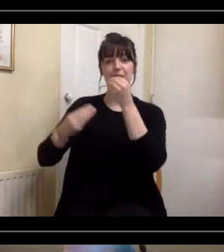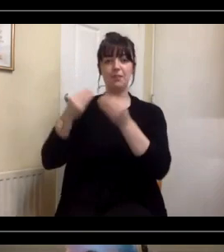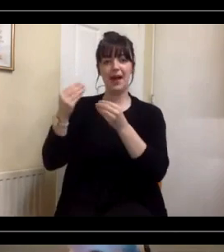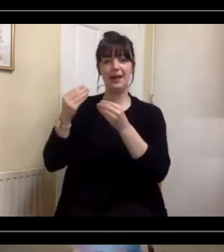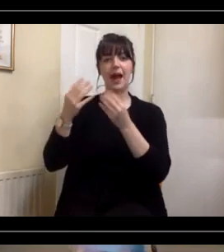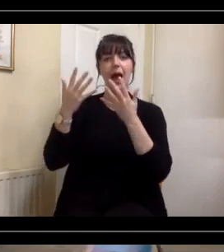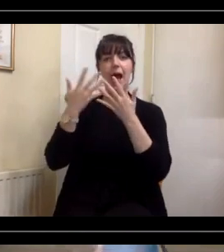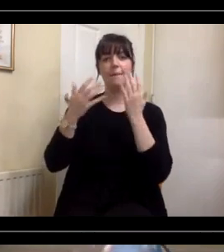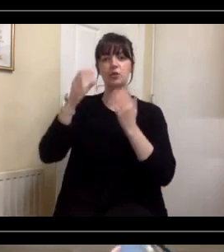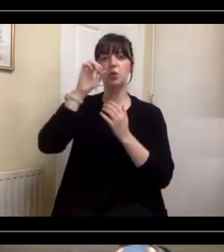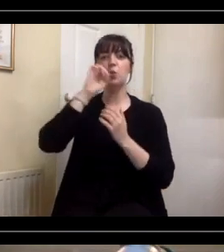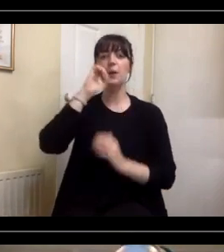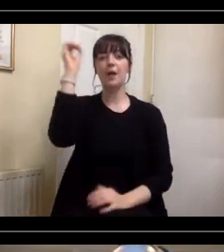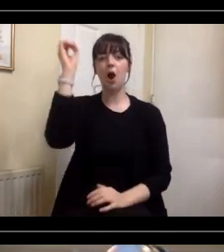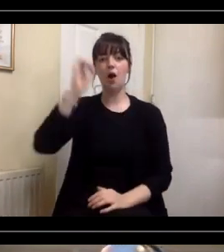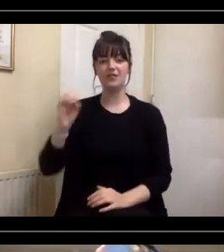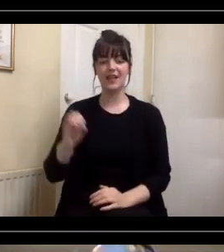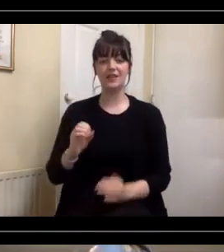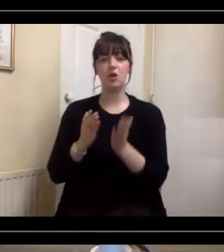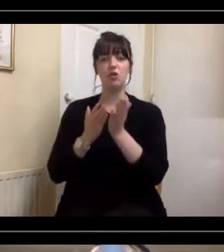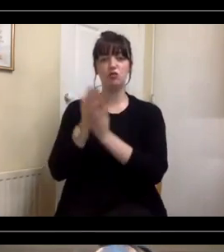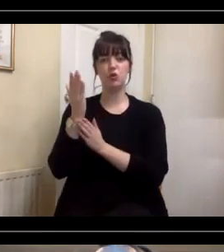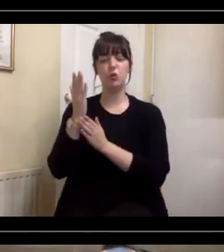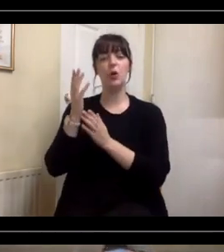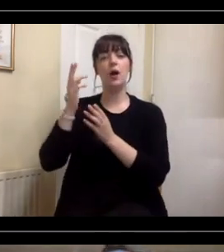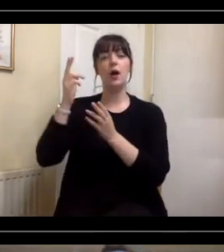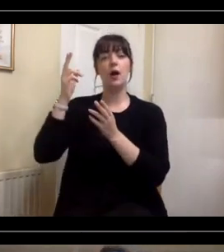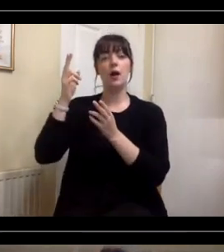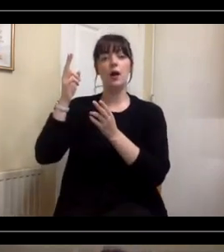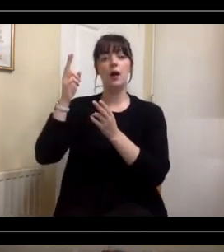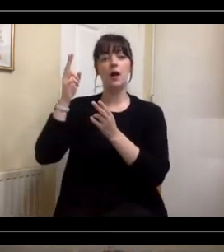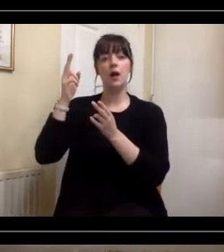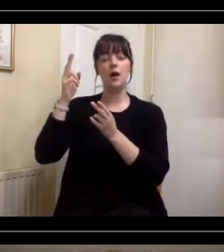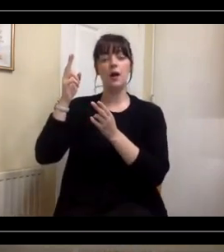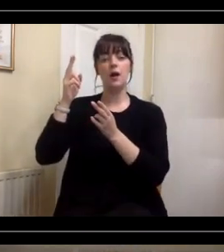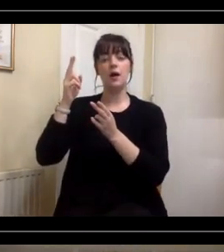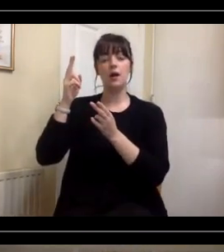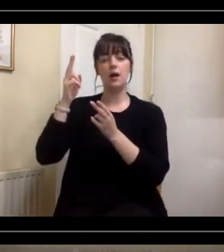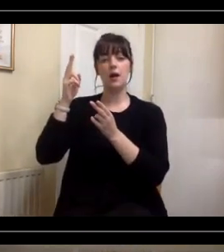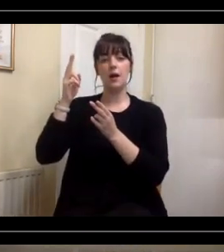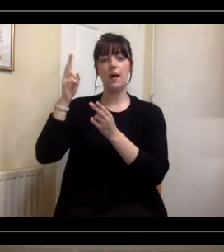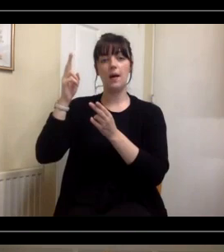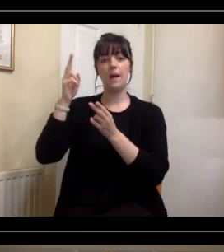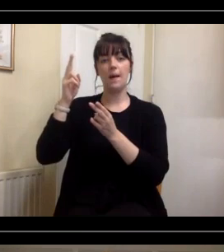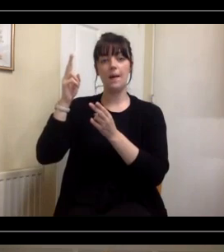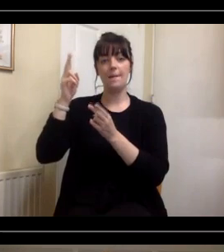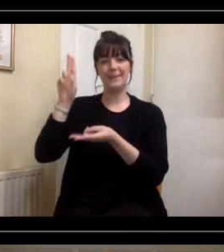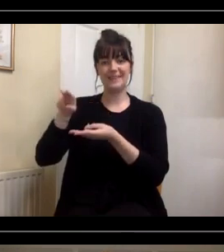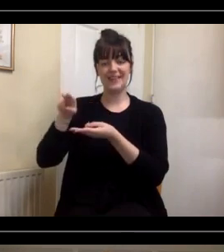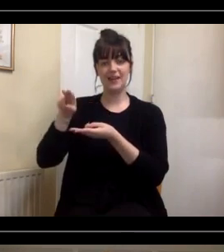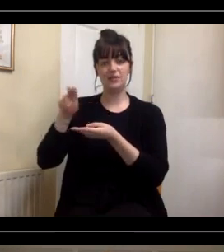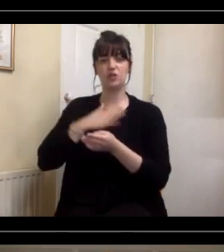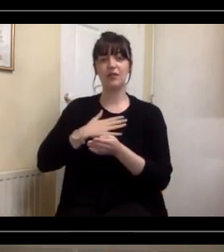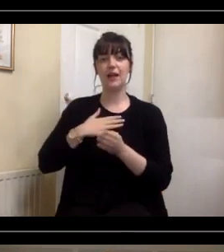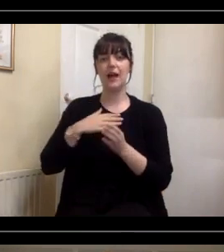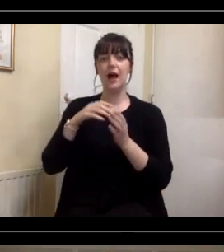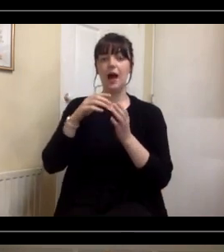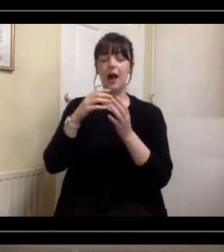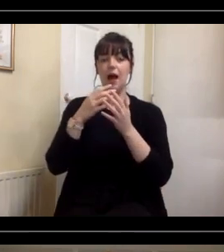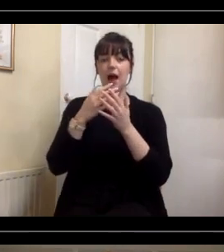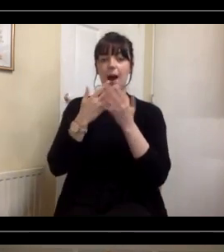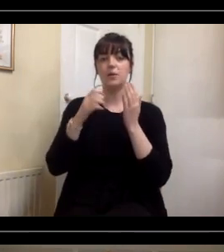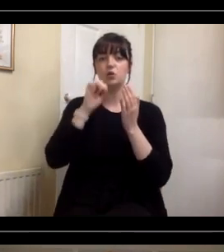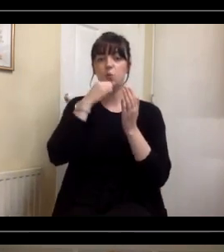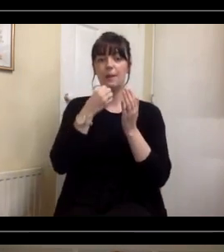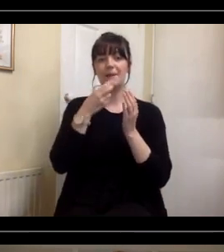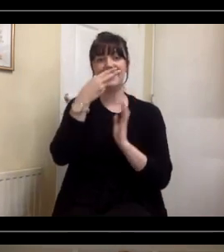by mitigation? That's something that's really important to us and indeed to Highways England as a whole. And